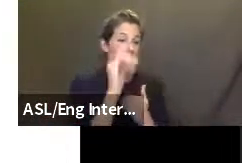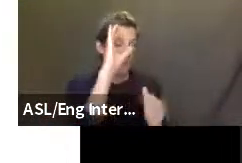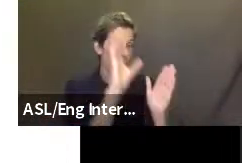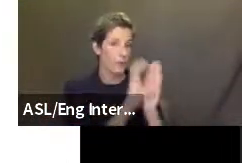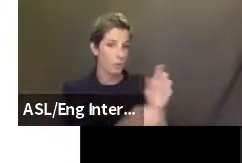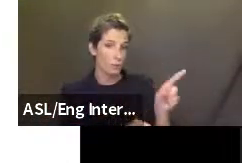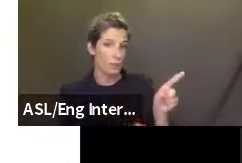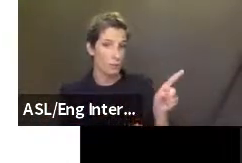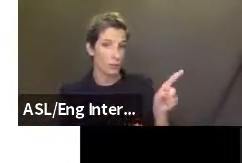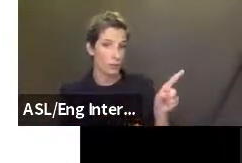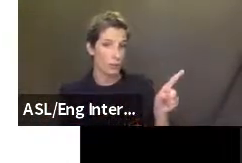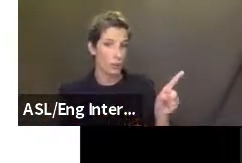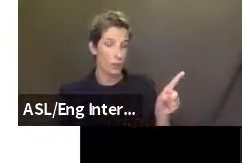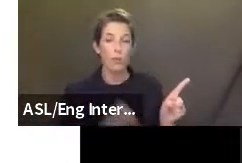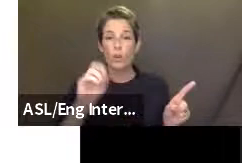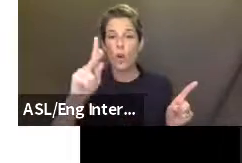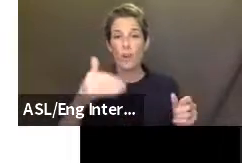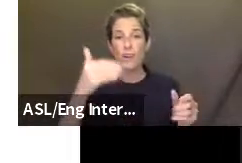slide.